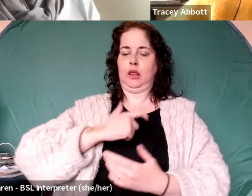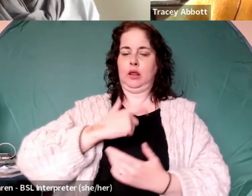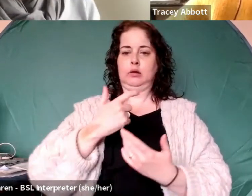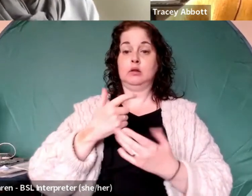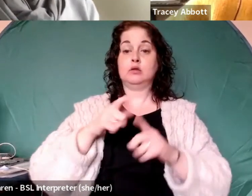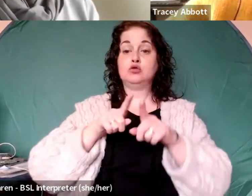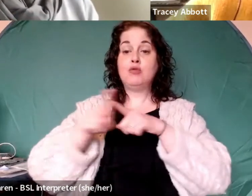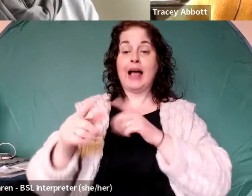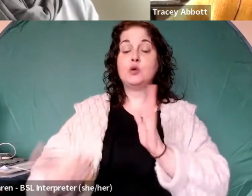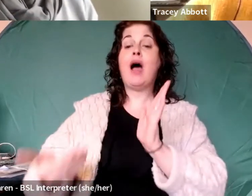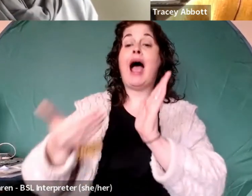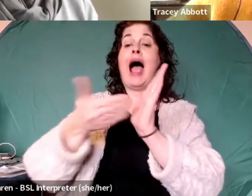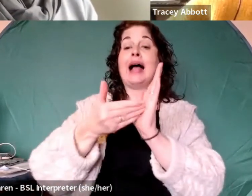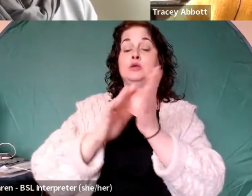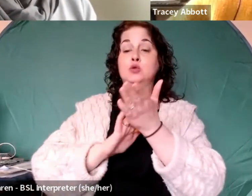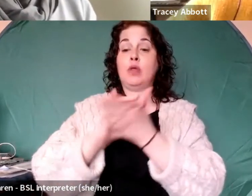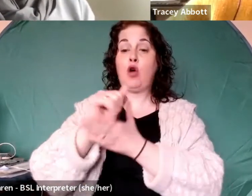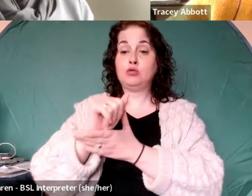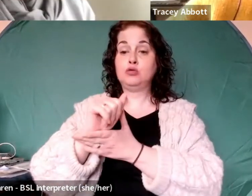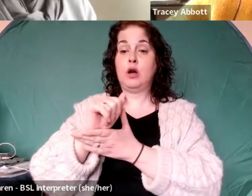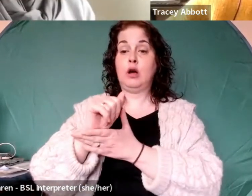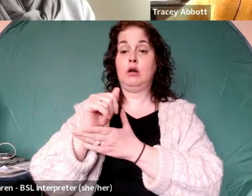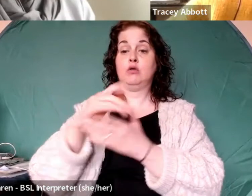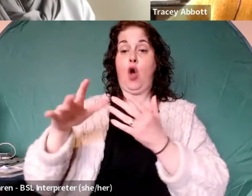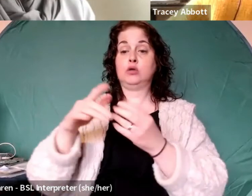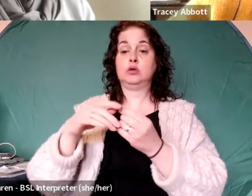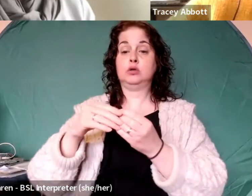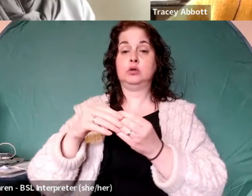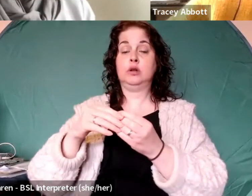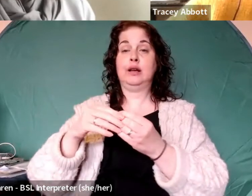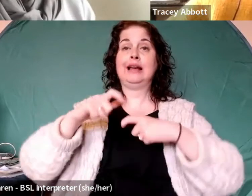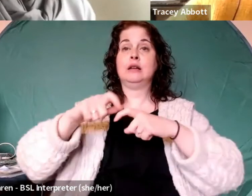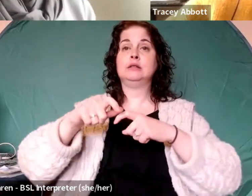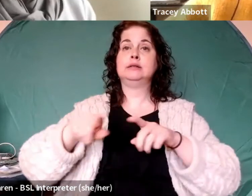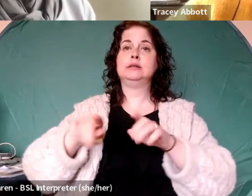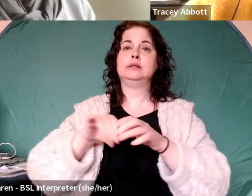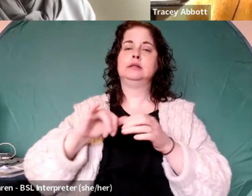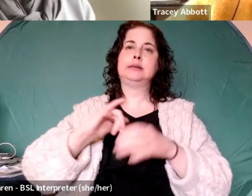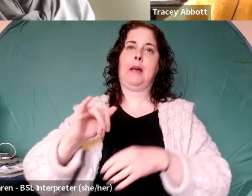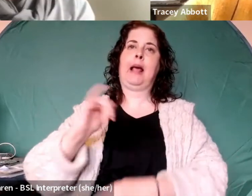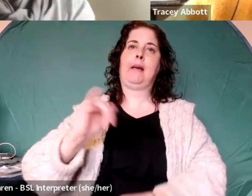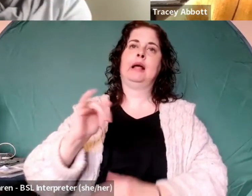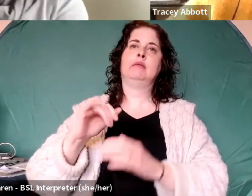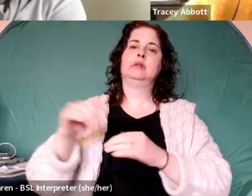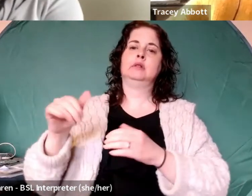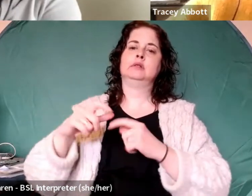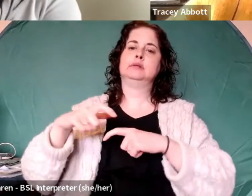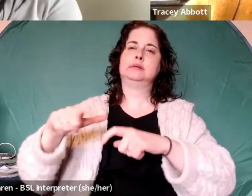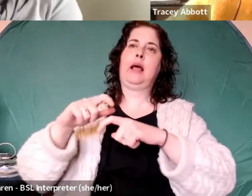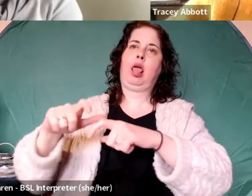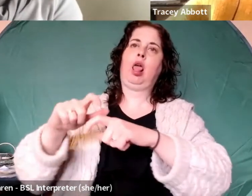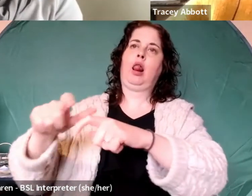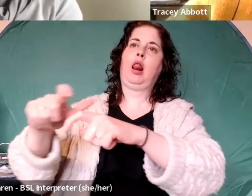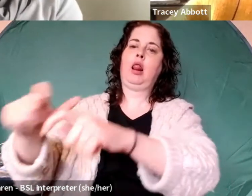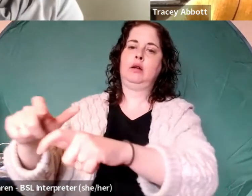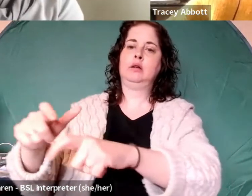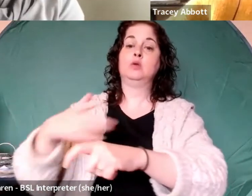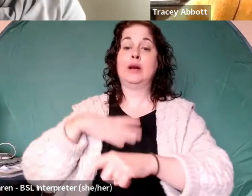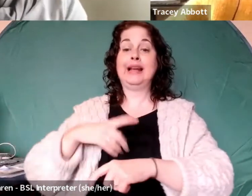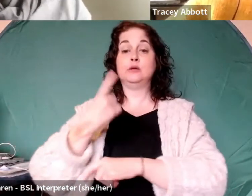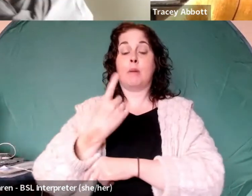you're trying to add to the culture, not just perpetuate the same culture. That's So a for really me, interesting point. it's about bringing somebody